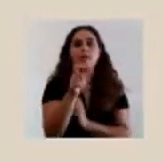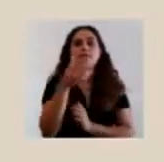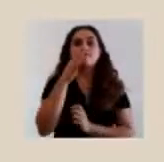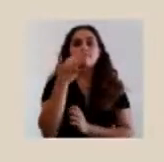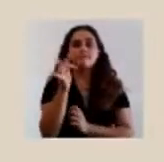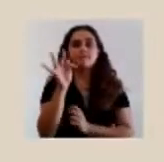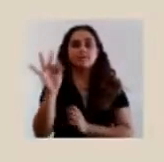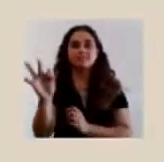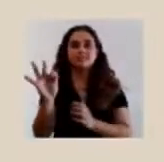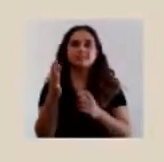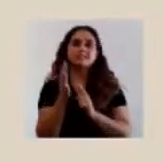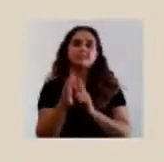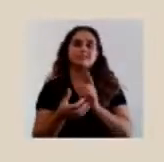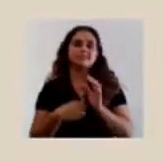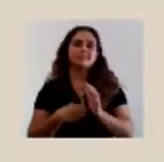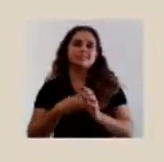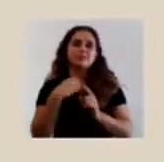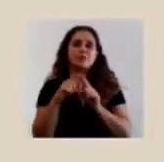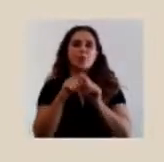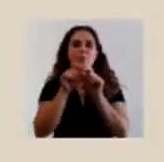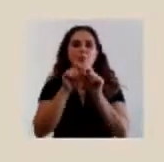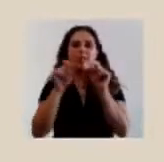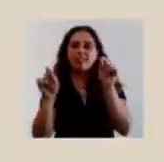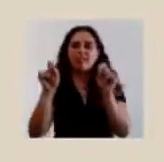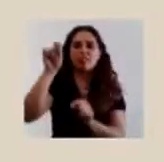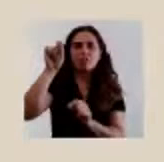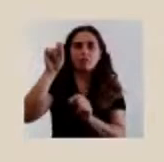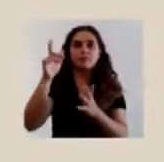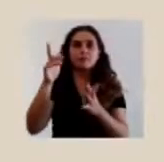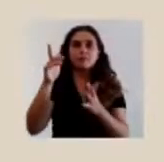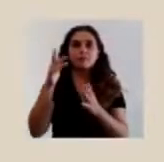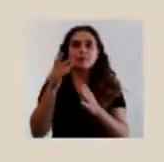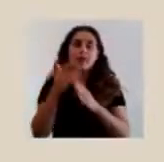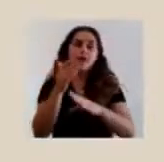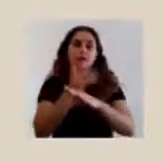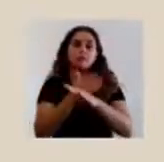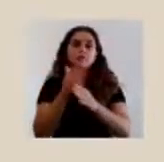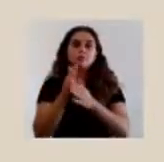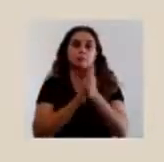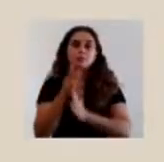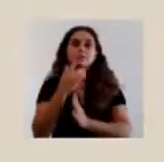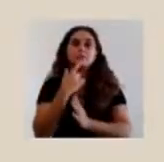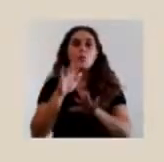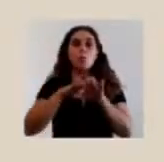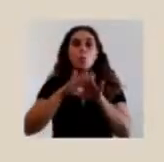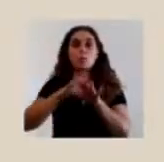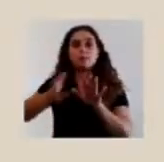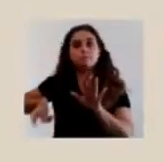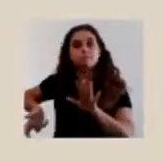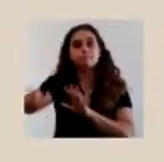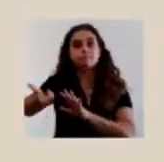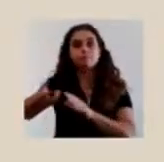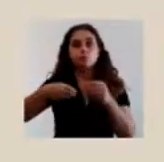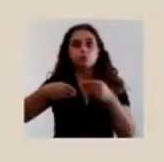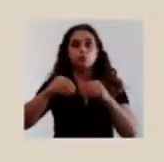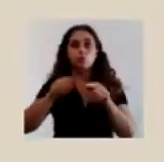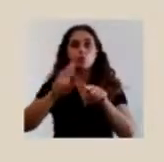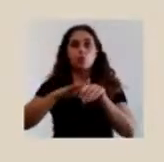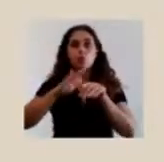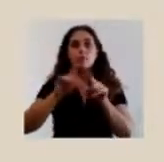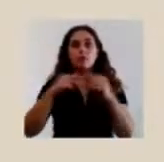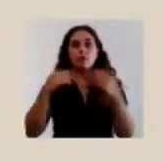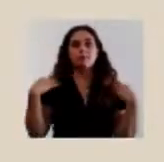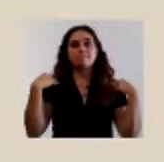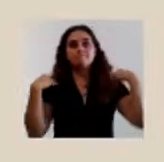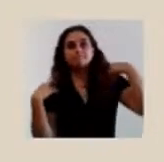which means a slant or sloping line. It was introduced in English via the game of bowls, where balls would have a